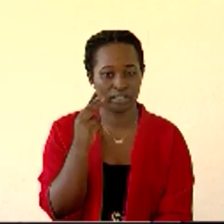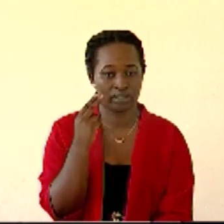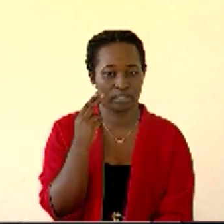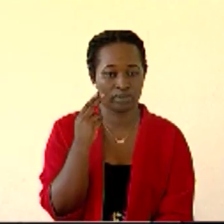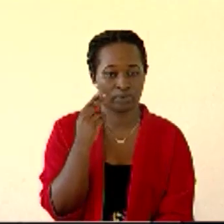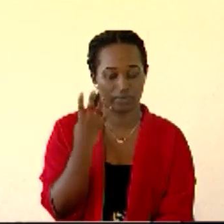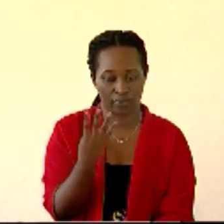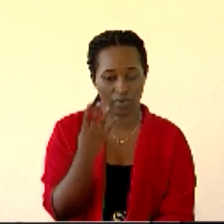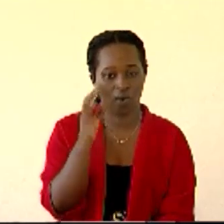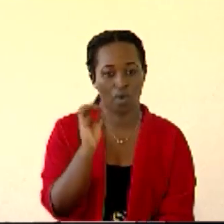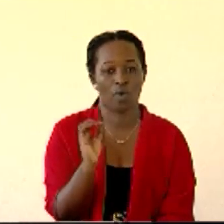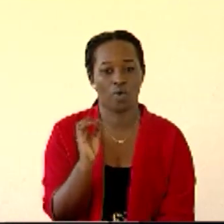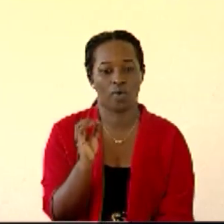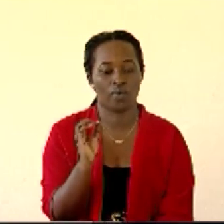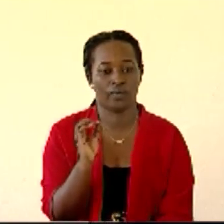CH4O.